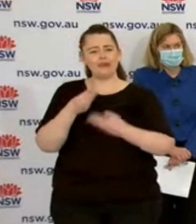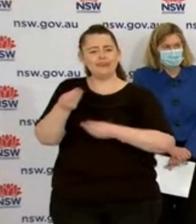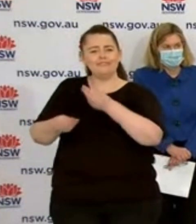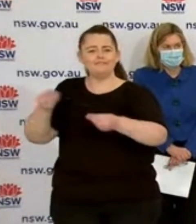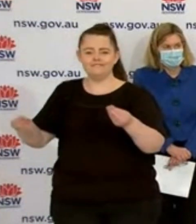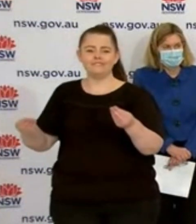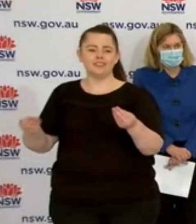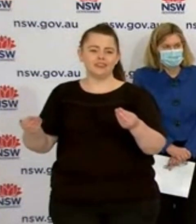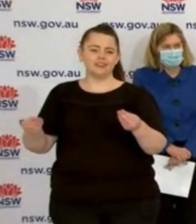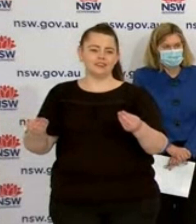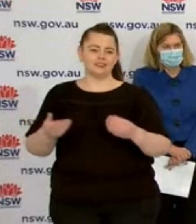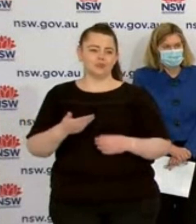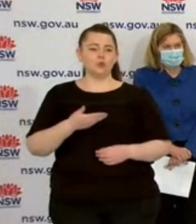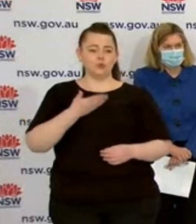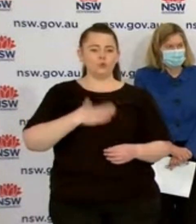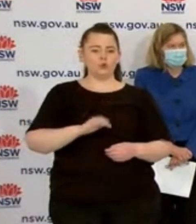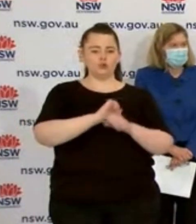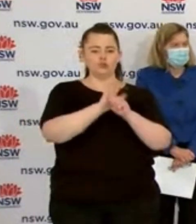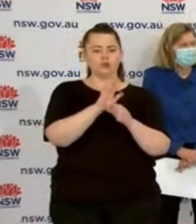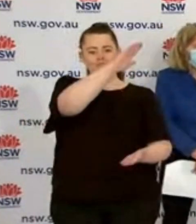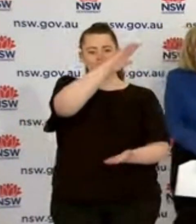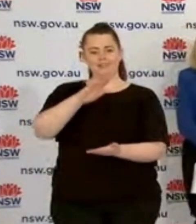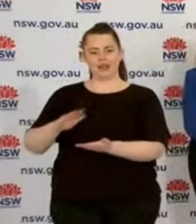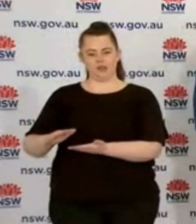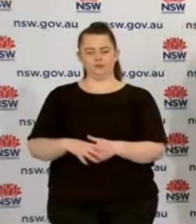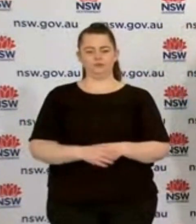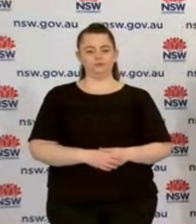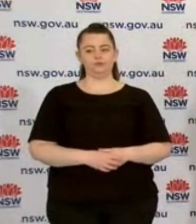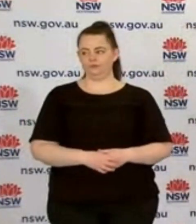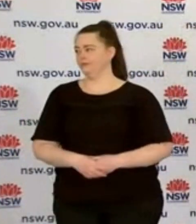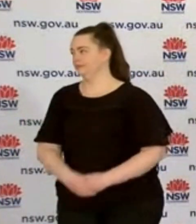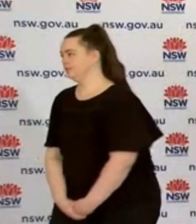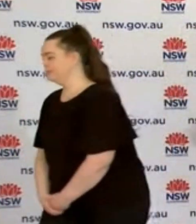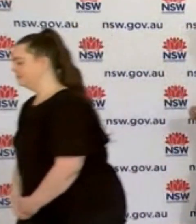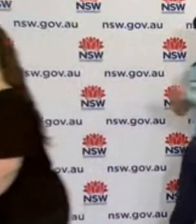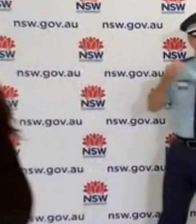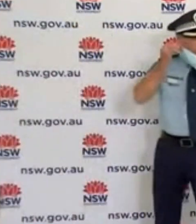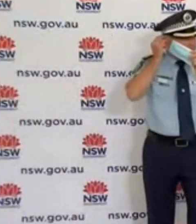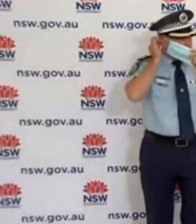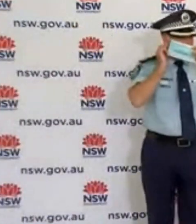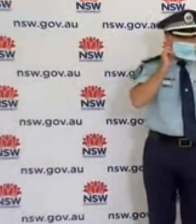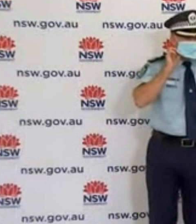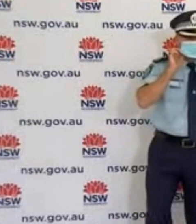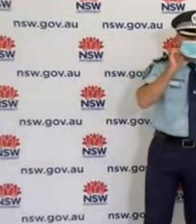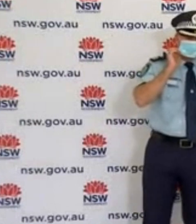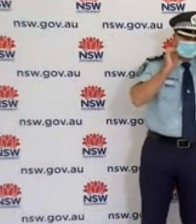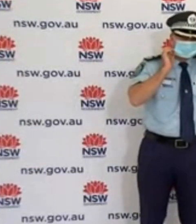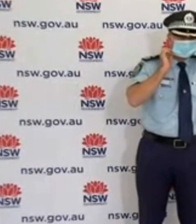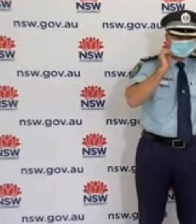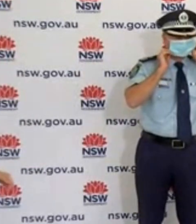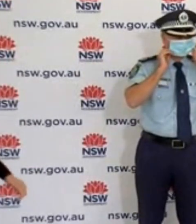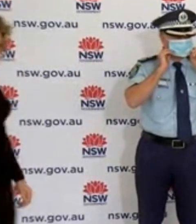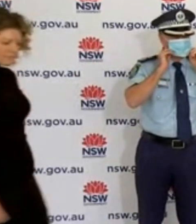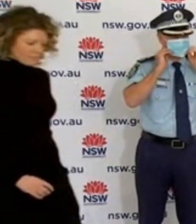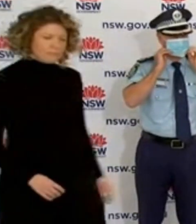this trajectory of the current variant. Thank you. Dr. Chan, we've got reports this morning that 15-year-old boy connected to the vaccine control